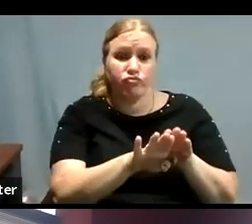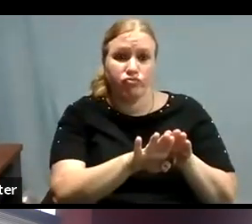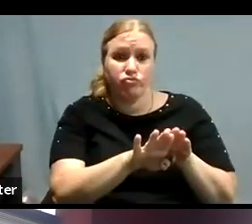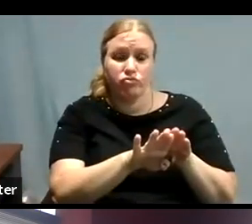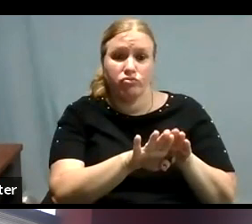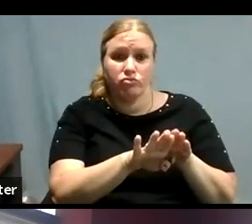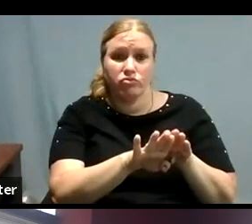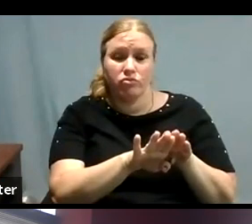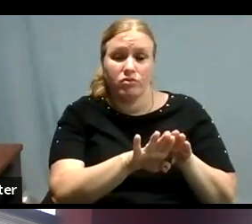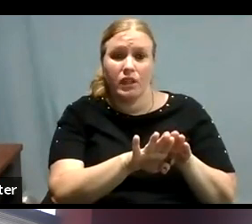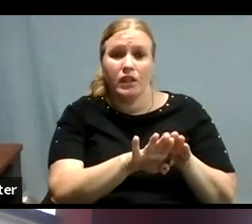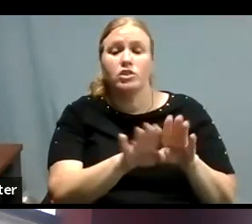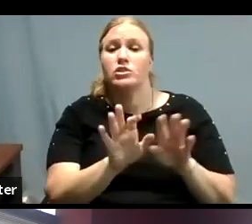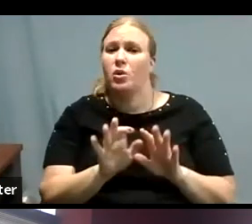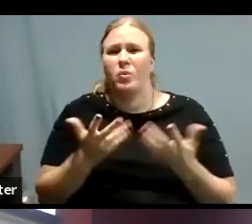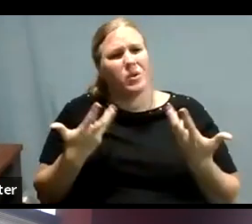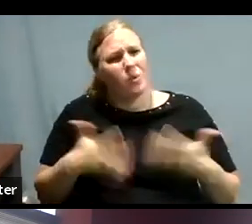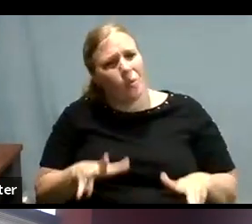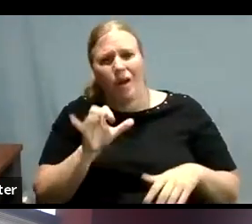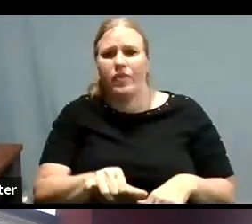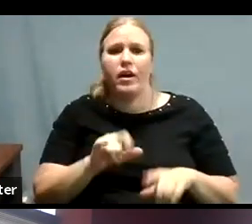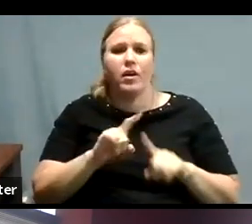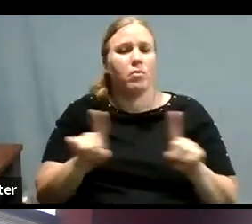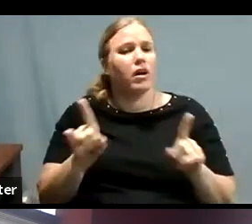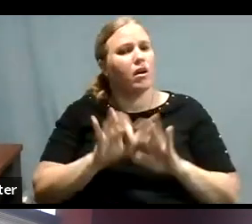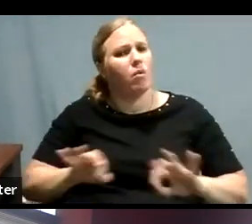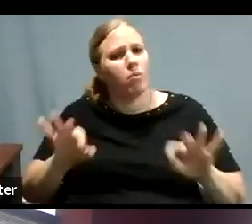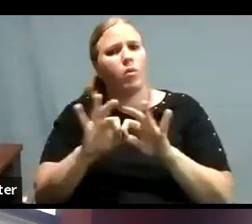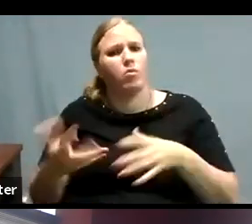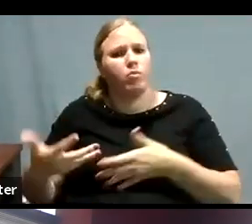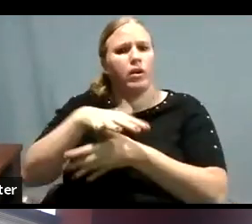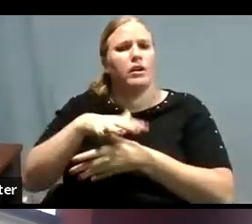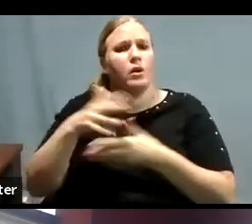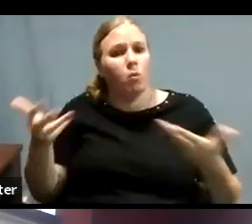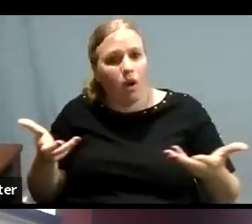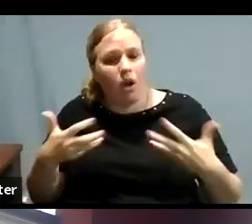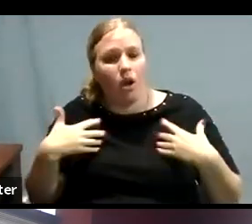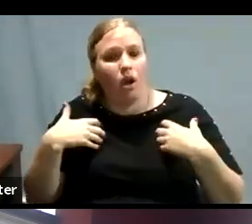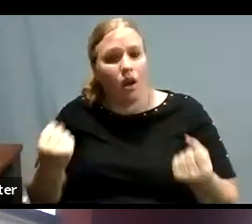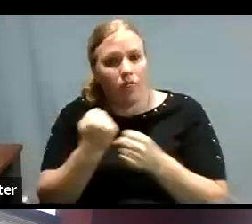keeping everyone healthy and safe is the most important priority right now.